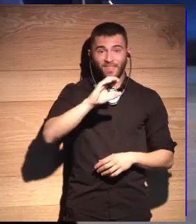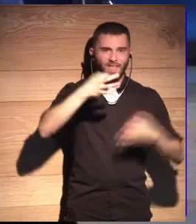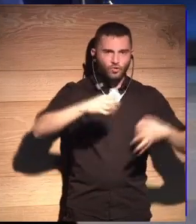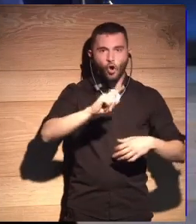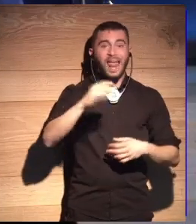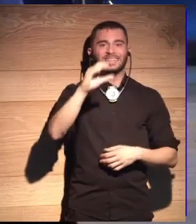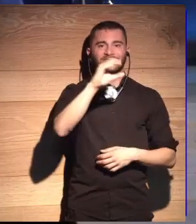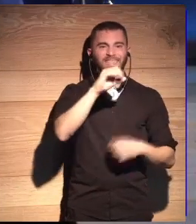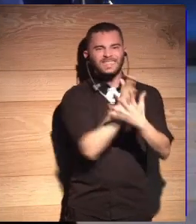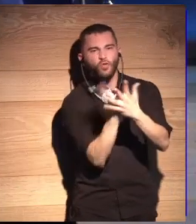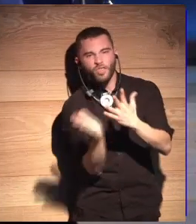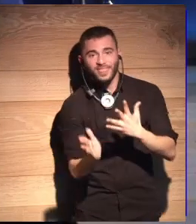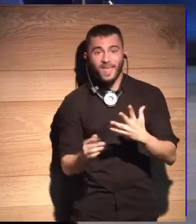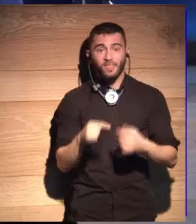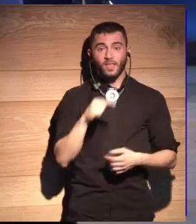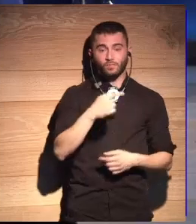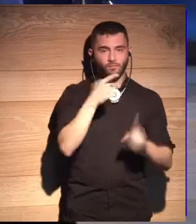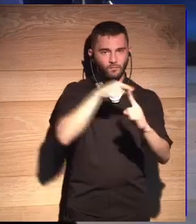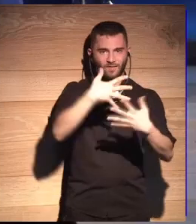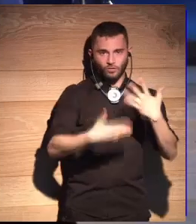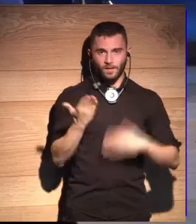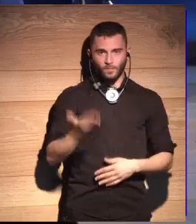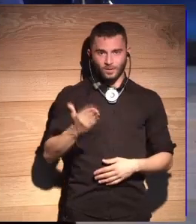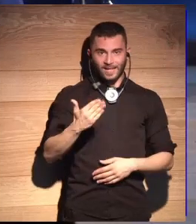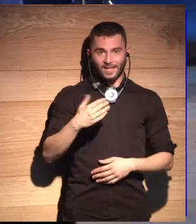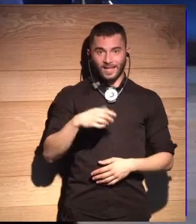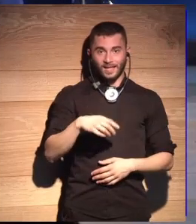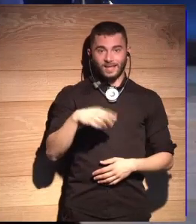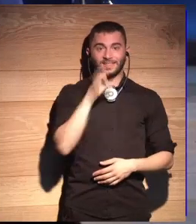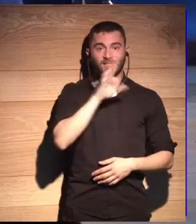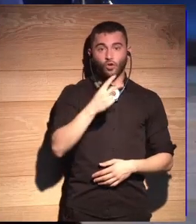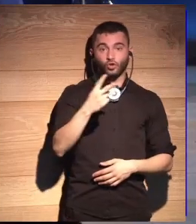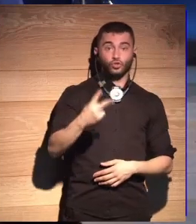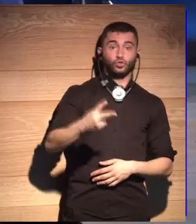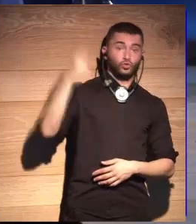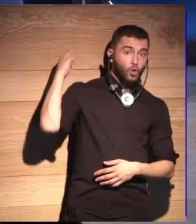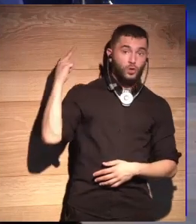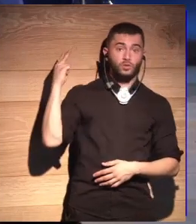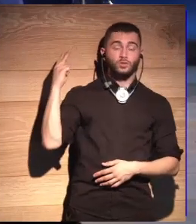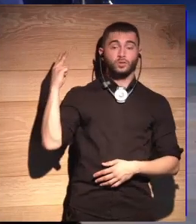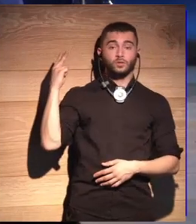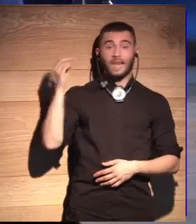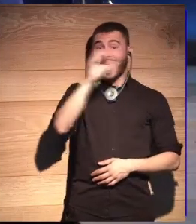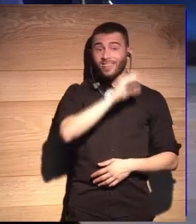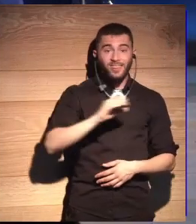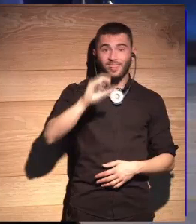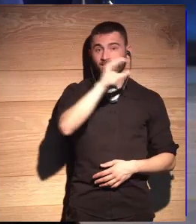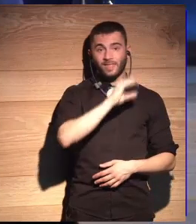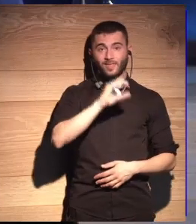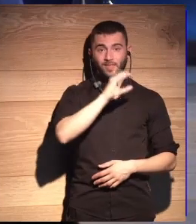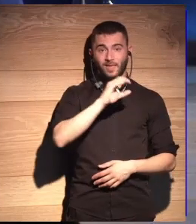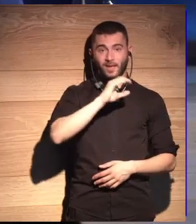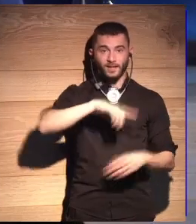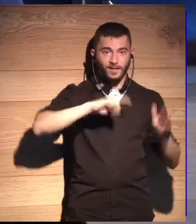pseudosciences, in the end, is just a questioning of many of the things that has helped us to